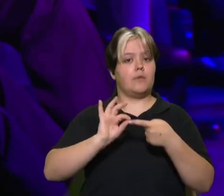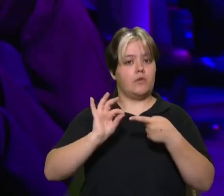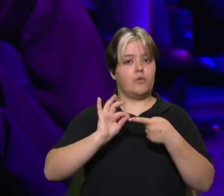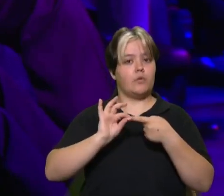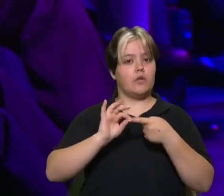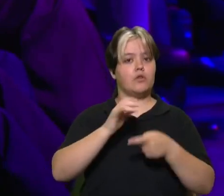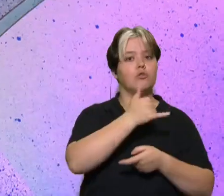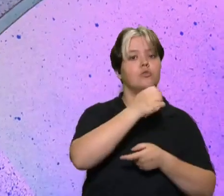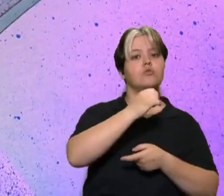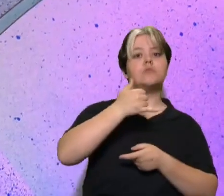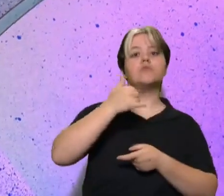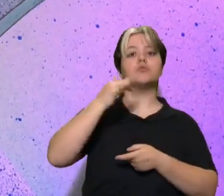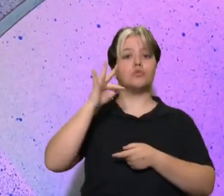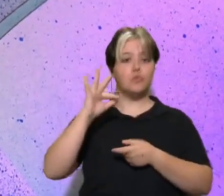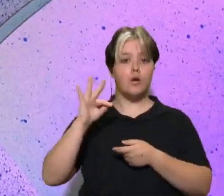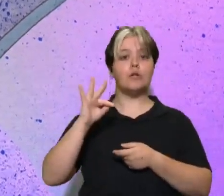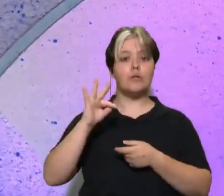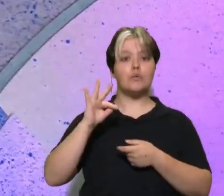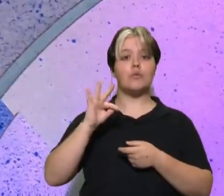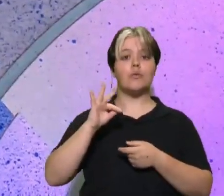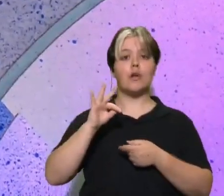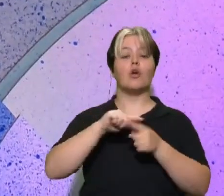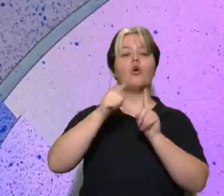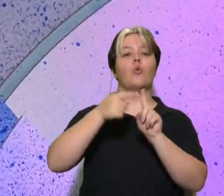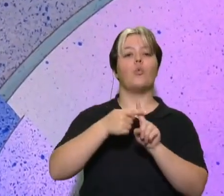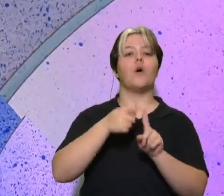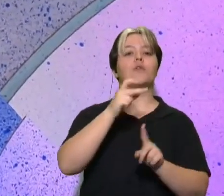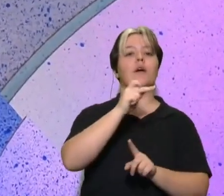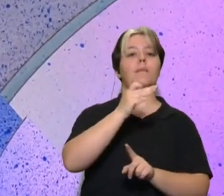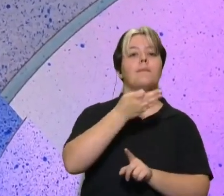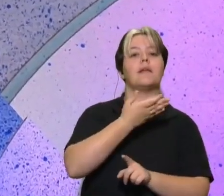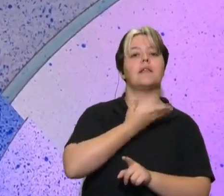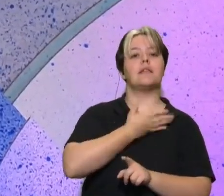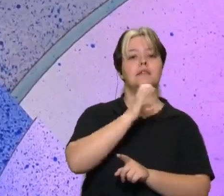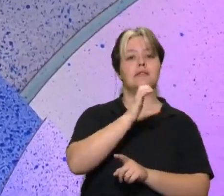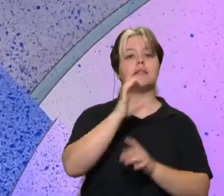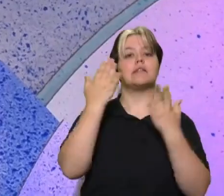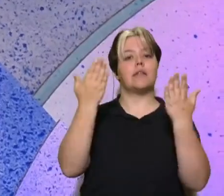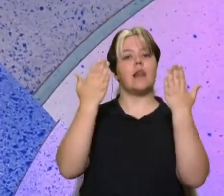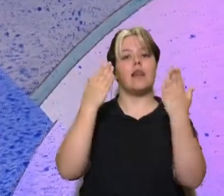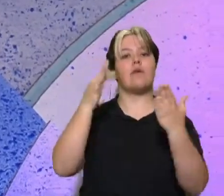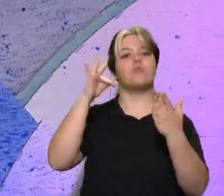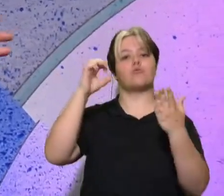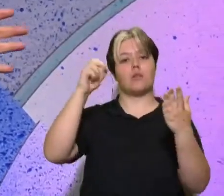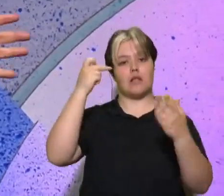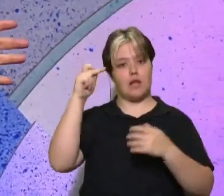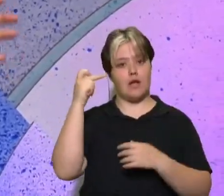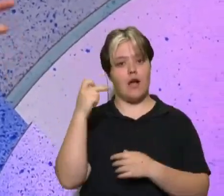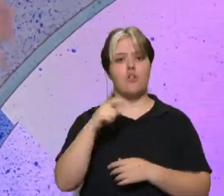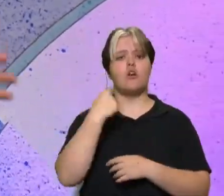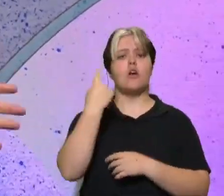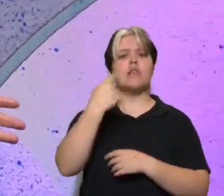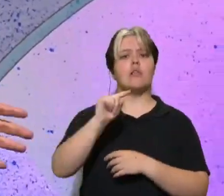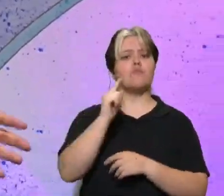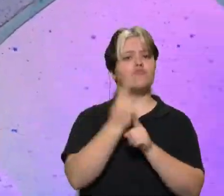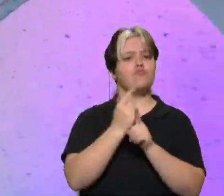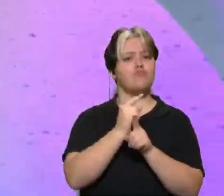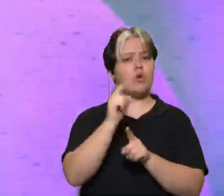in 2024, the year that APDC is celebrating 40 years, we have